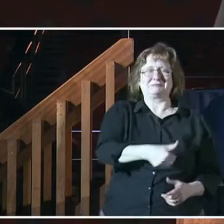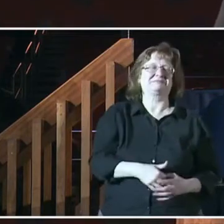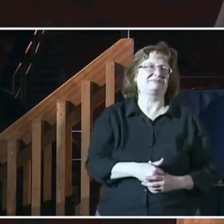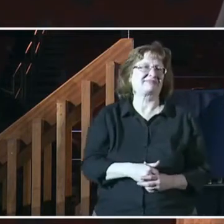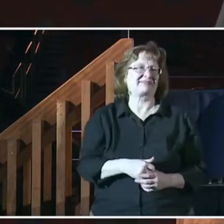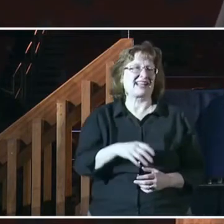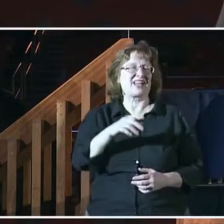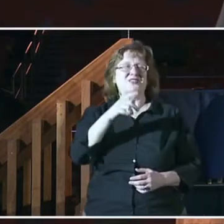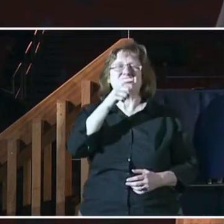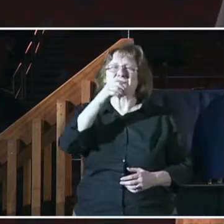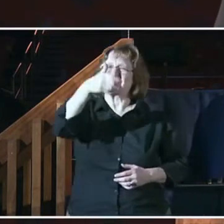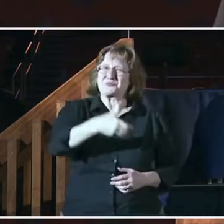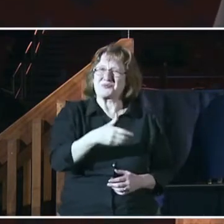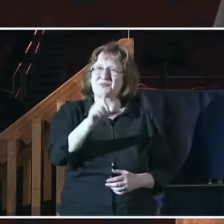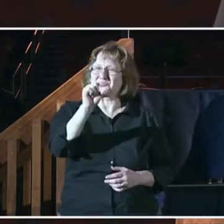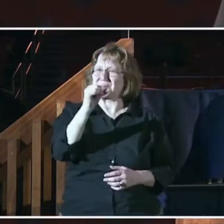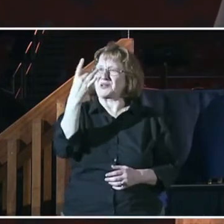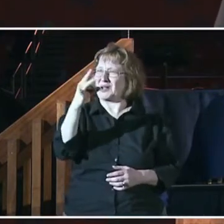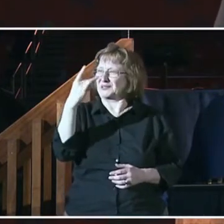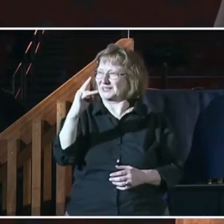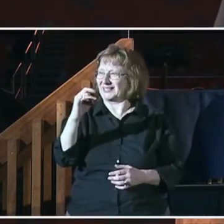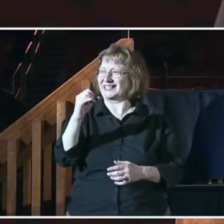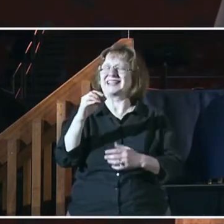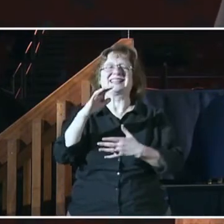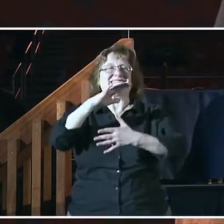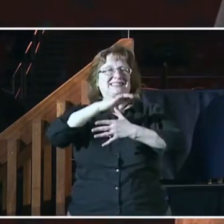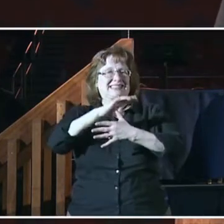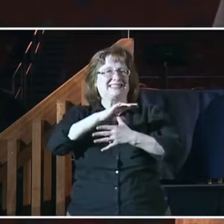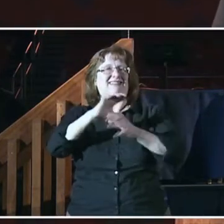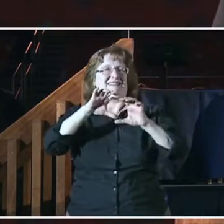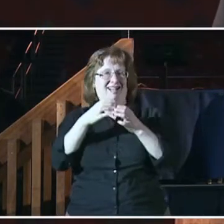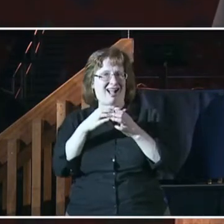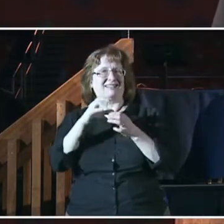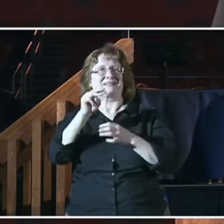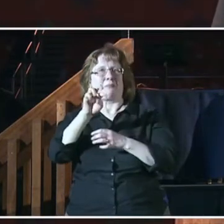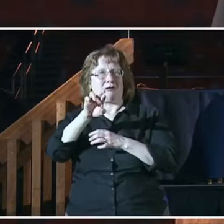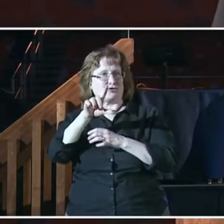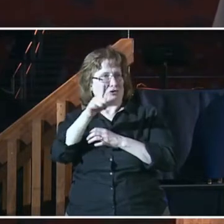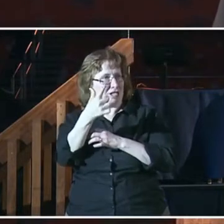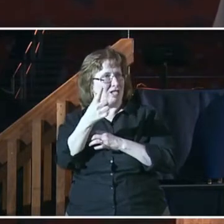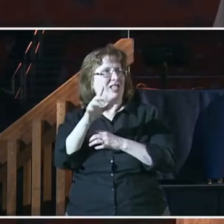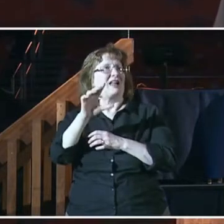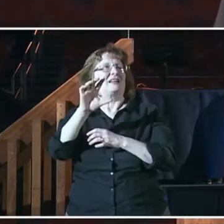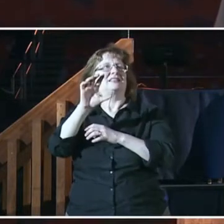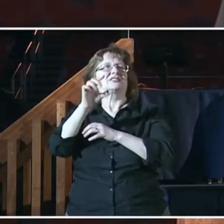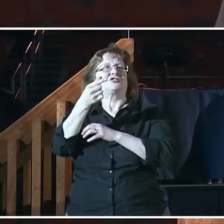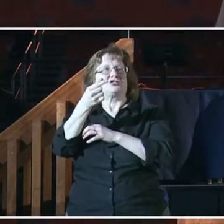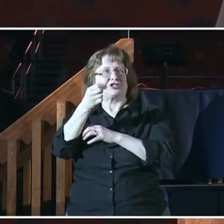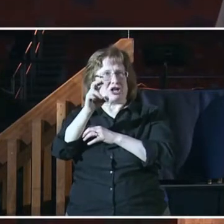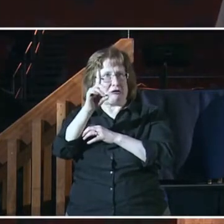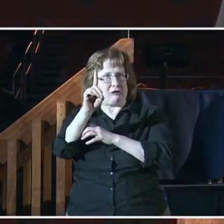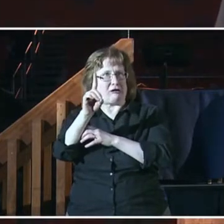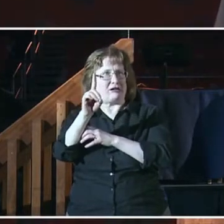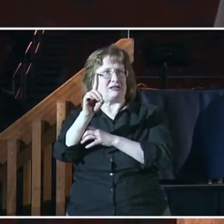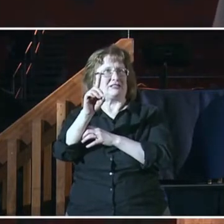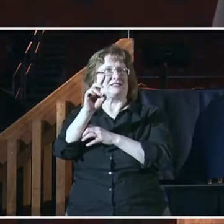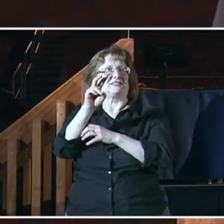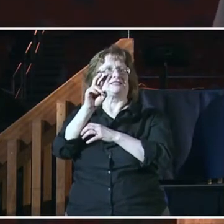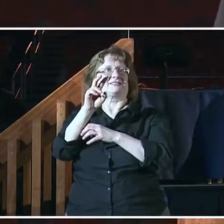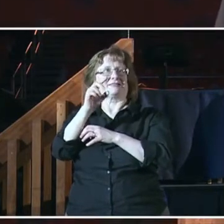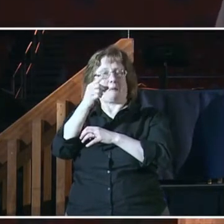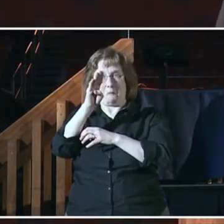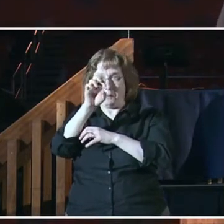by our 2018 Syracuse University Senior Class Marshals, Gerald Adiva Brown, a senior in the College of Visual and Performing